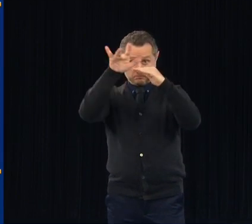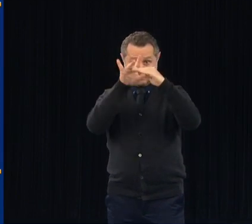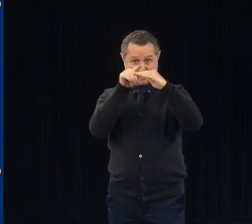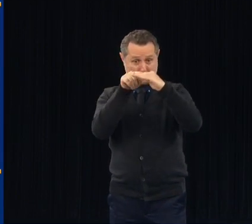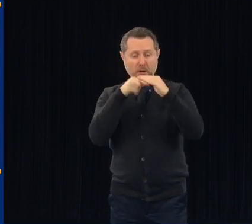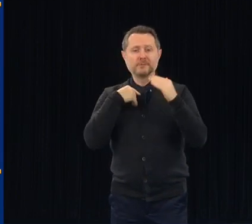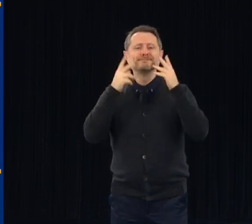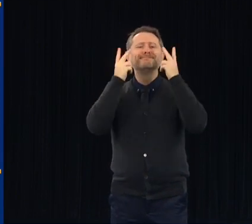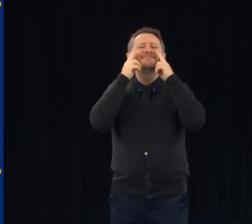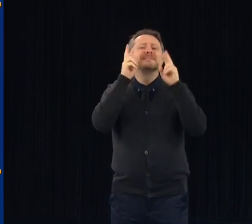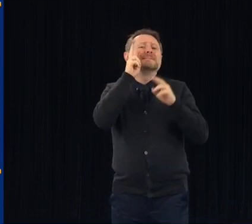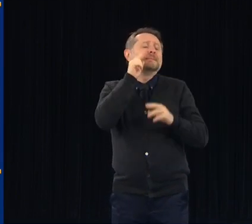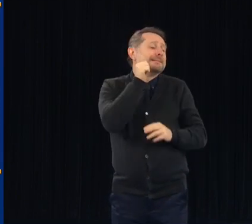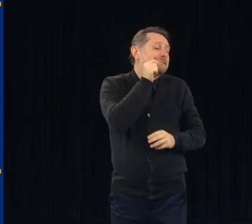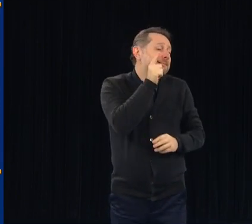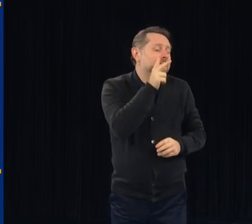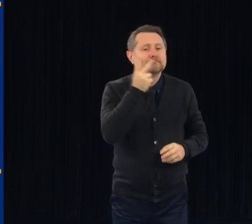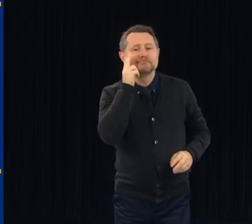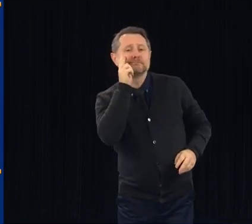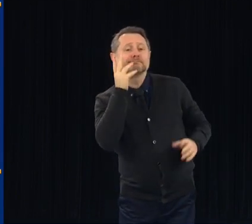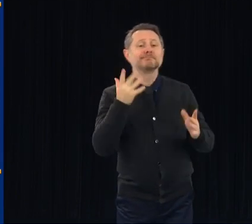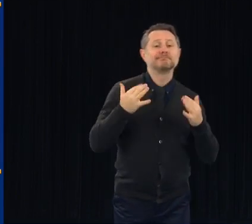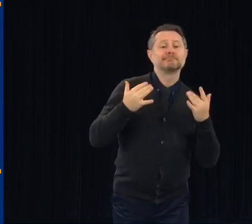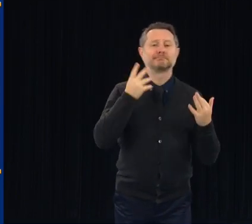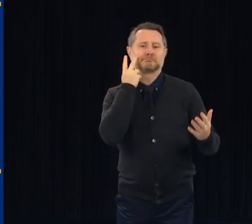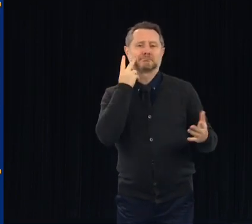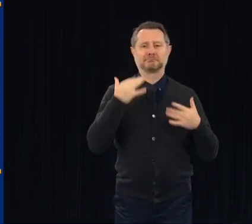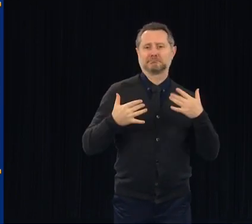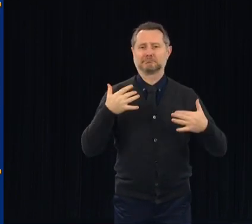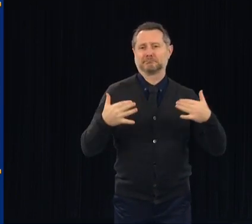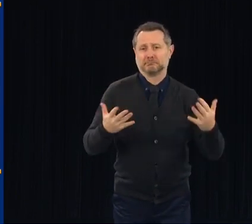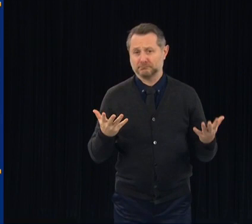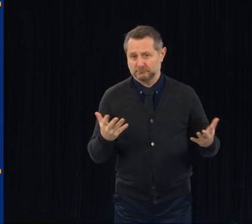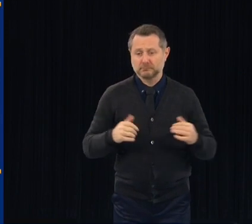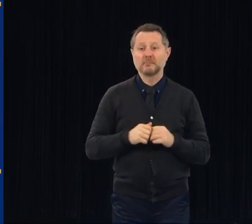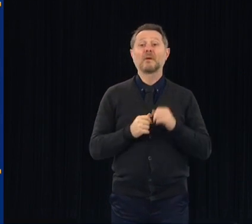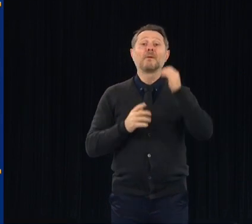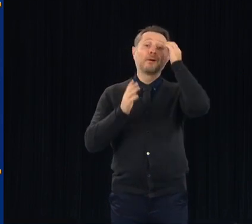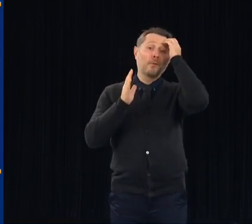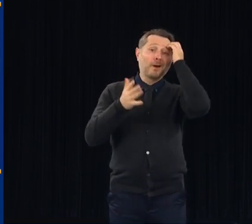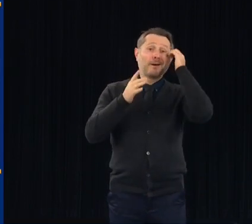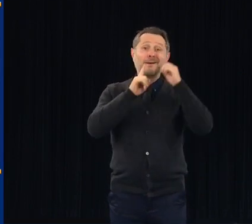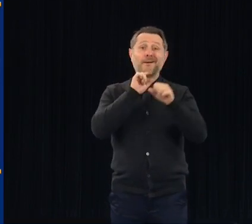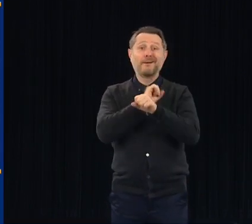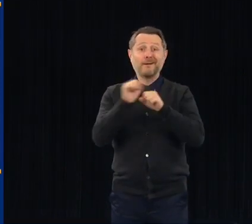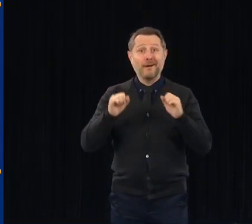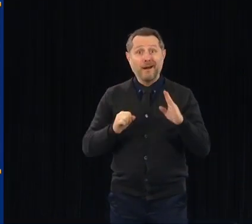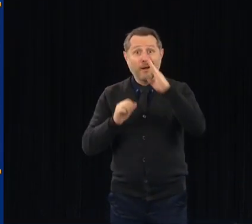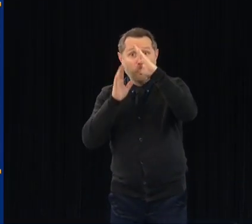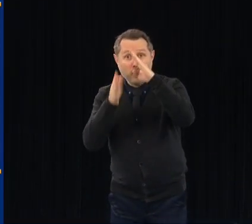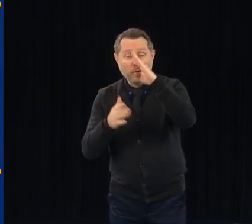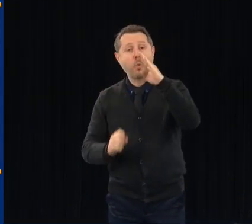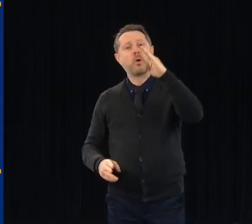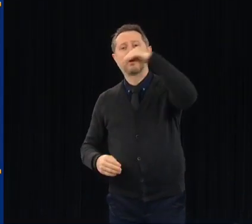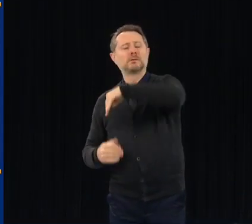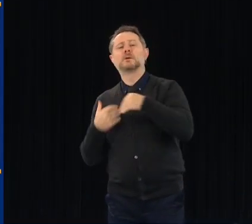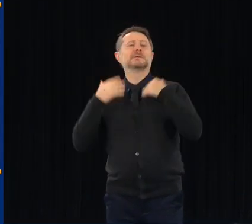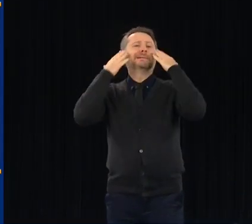next few days. Does it go up? Does it go down? But that's